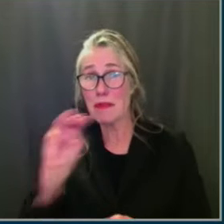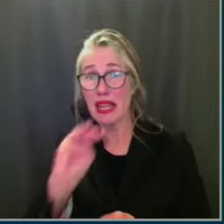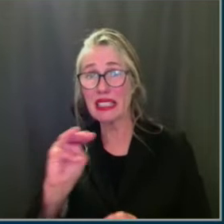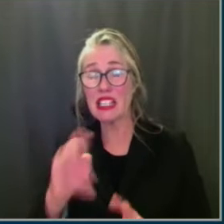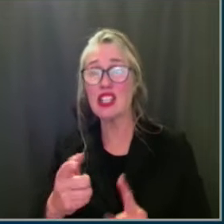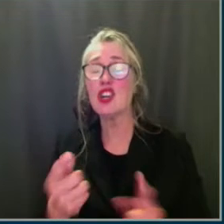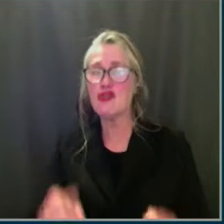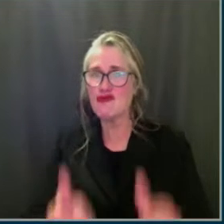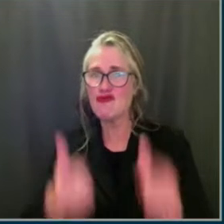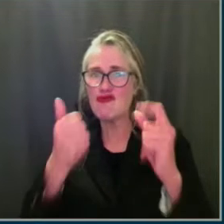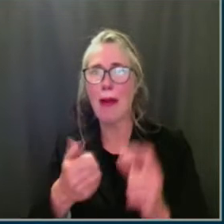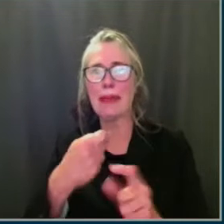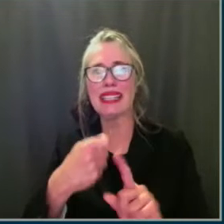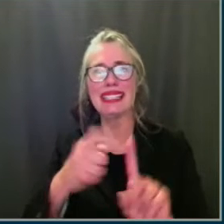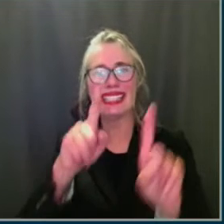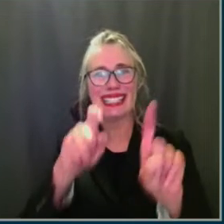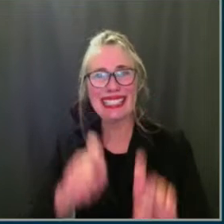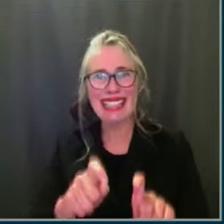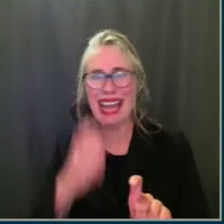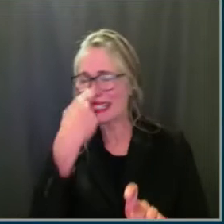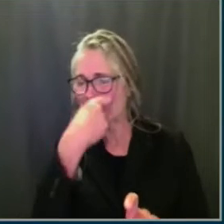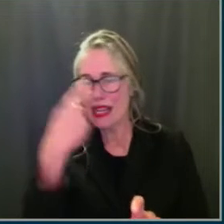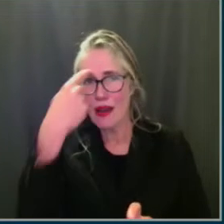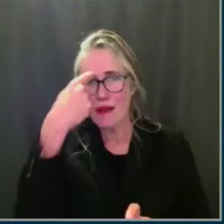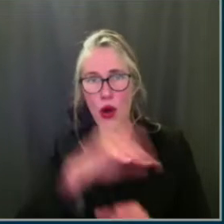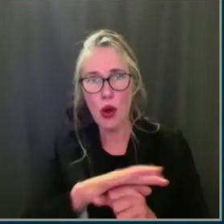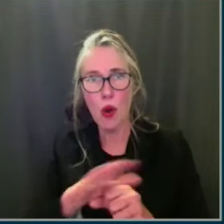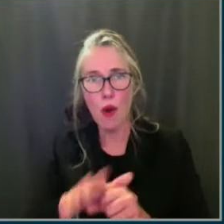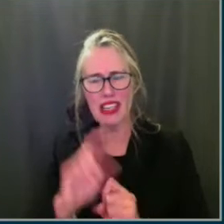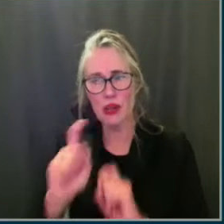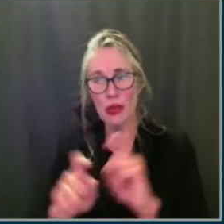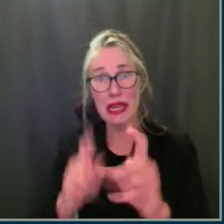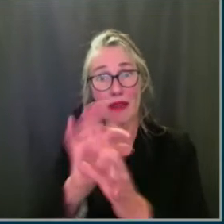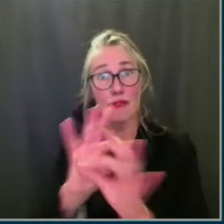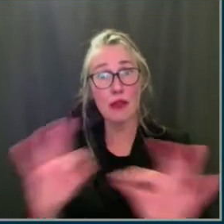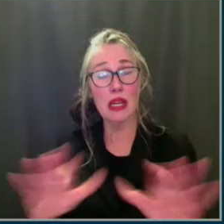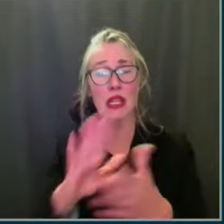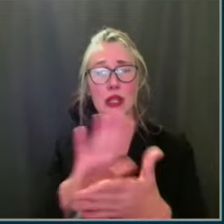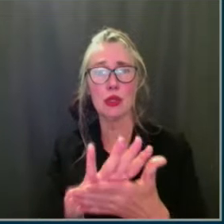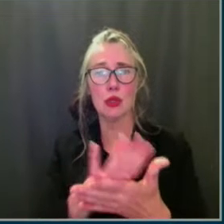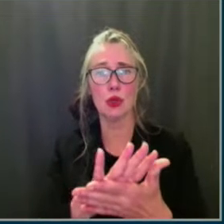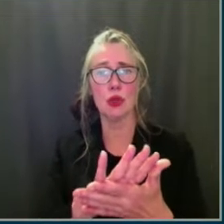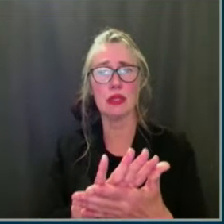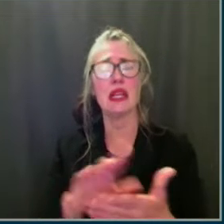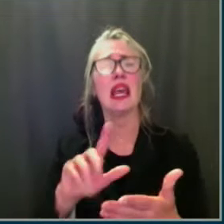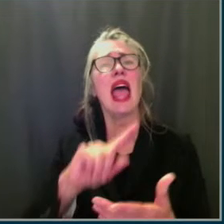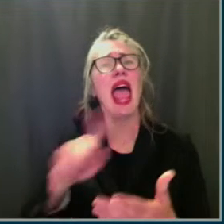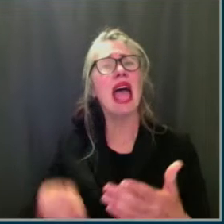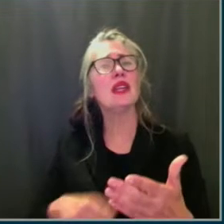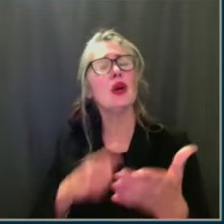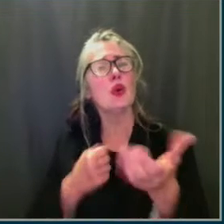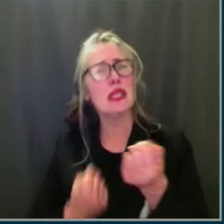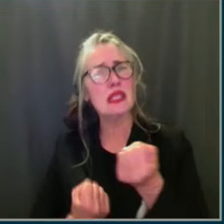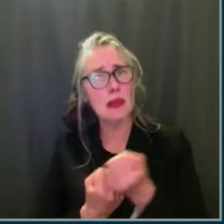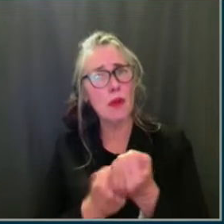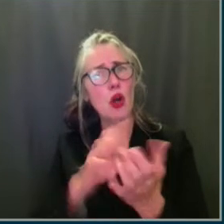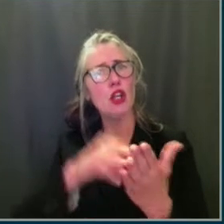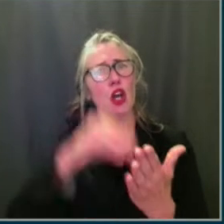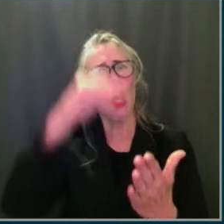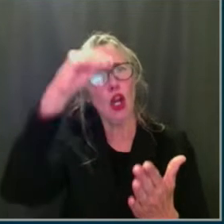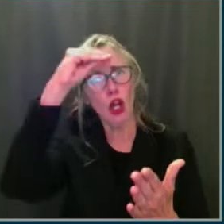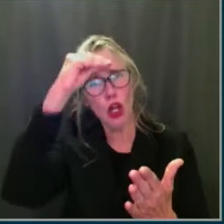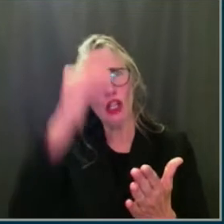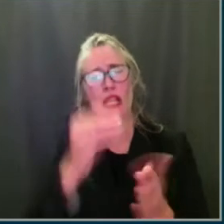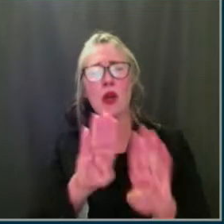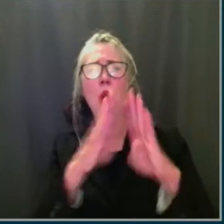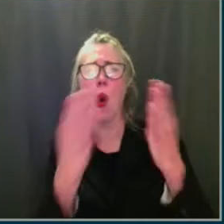our schools moved to reopen, we set our sights on supporting learning recovery. As we speak, we are focused